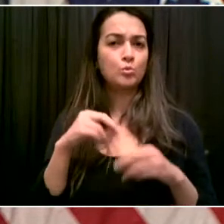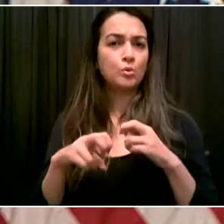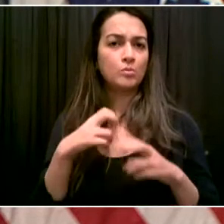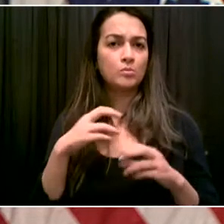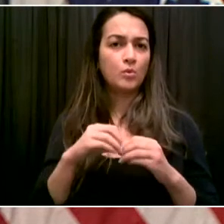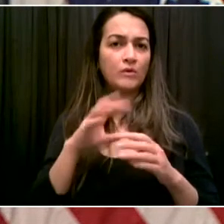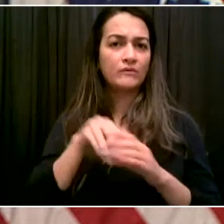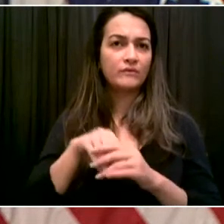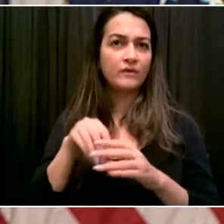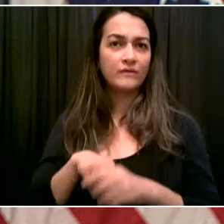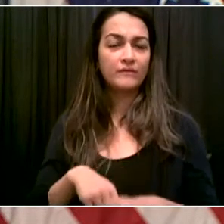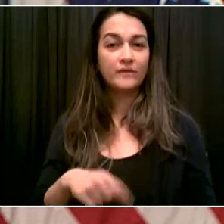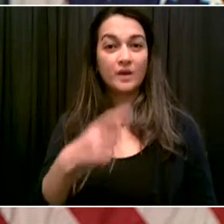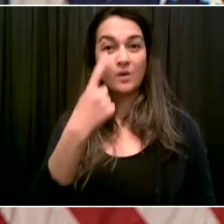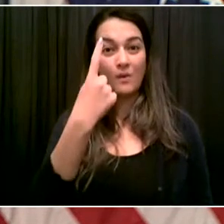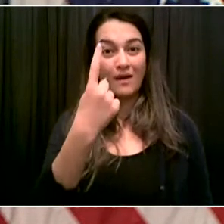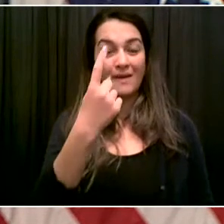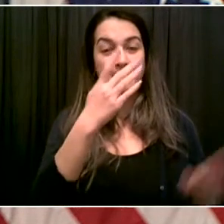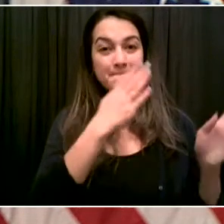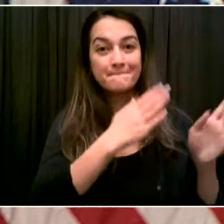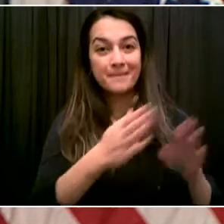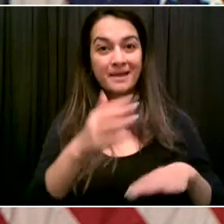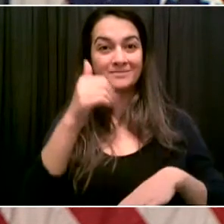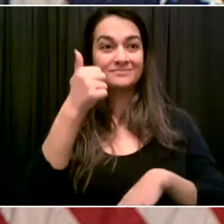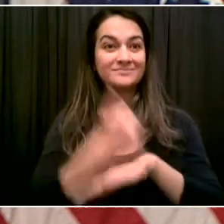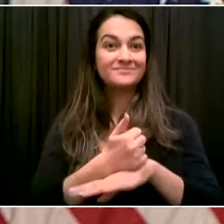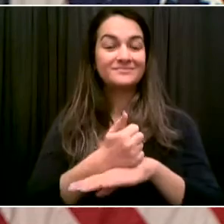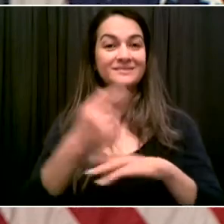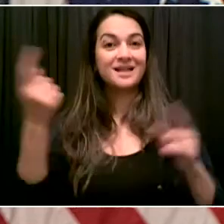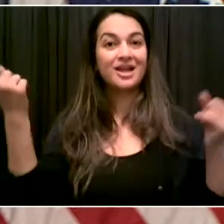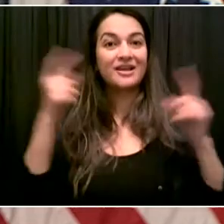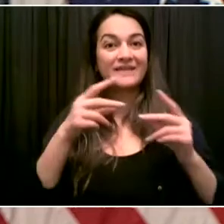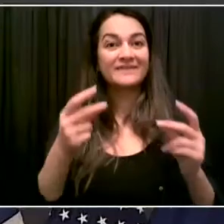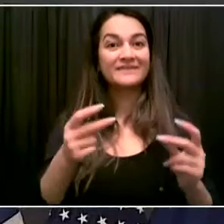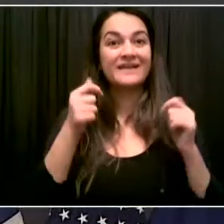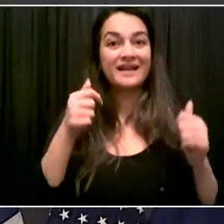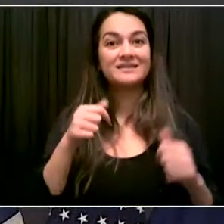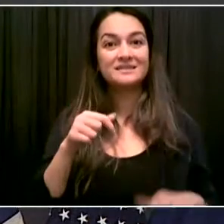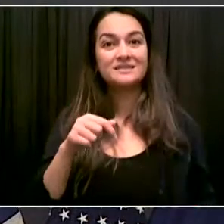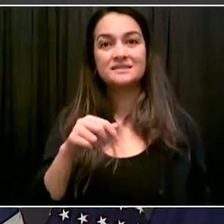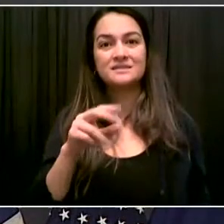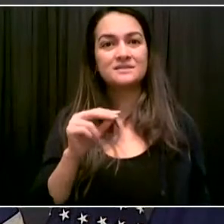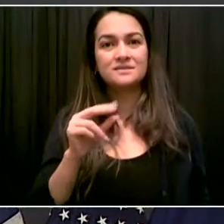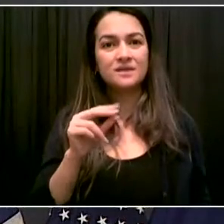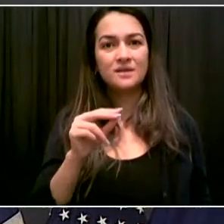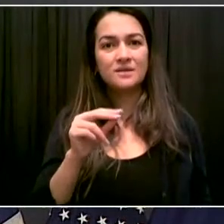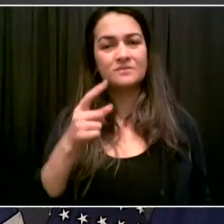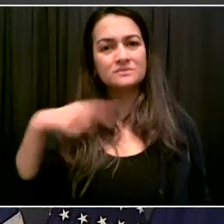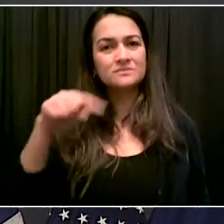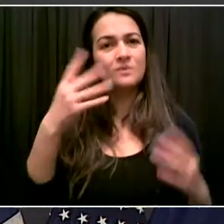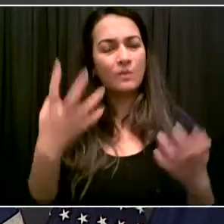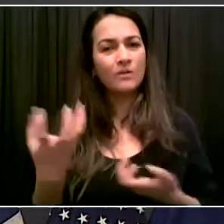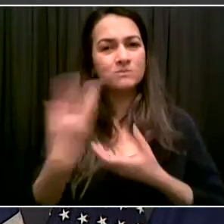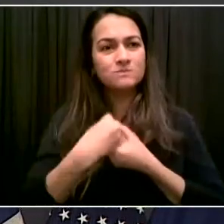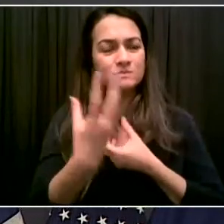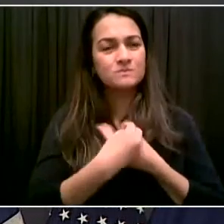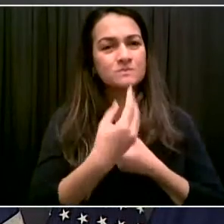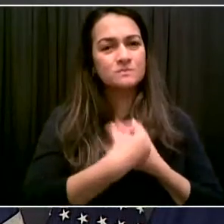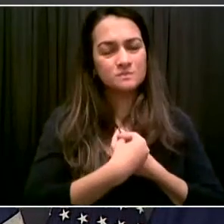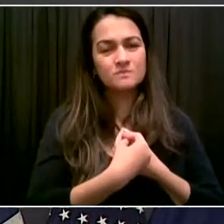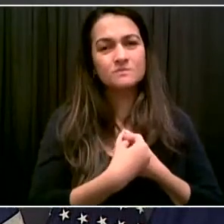that's exactly what we're setting out to do starting this month or next. Thank you. And everyone, as we conclude,